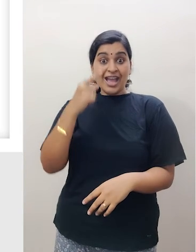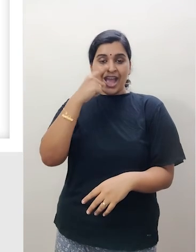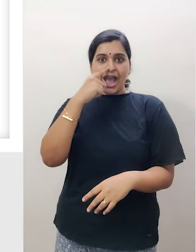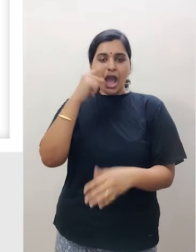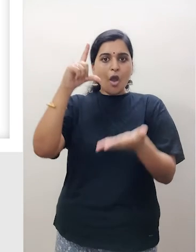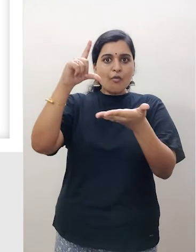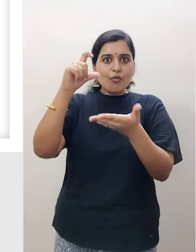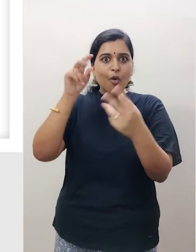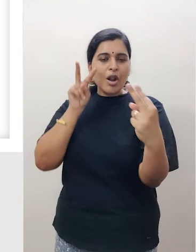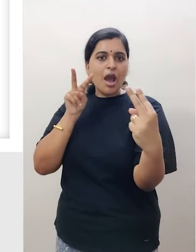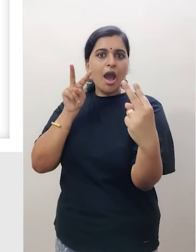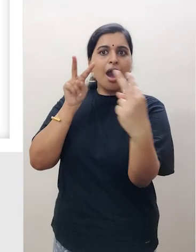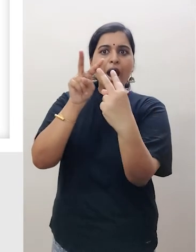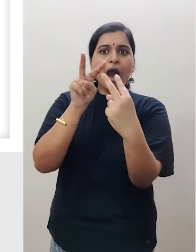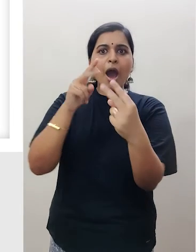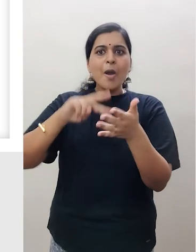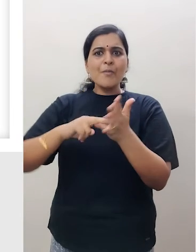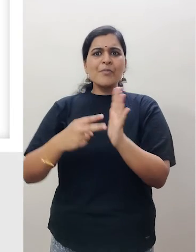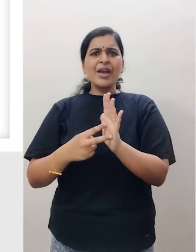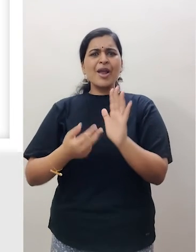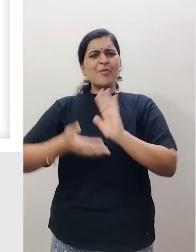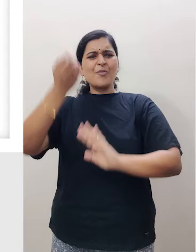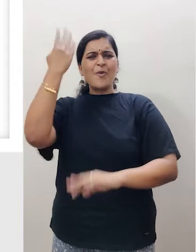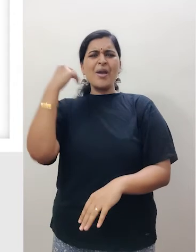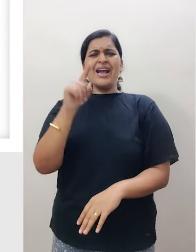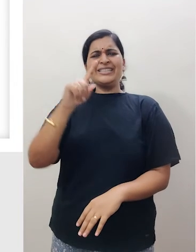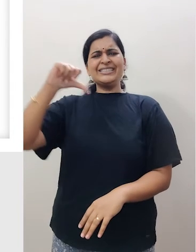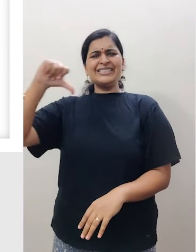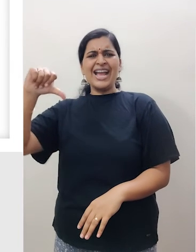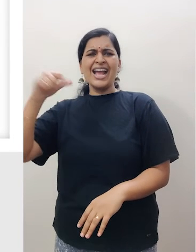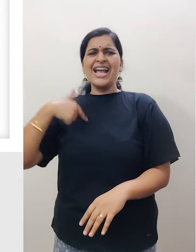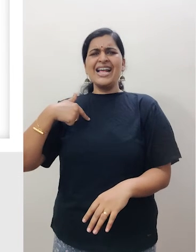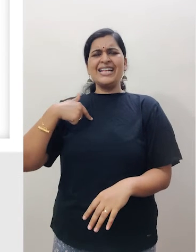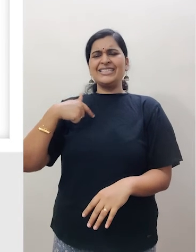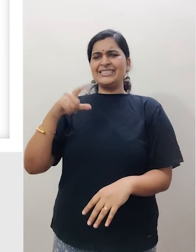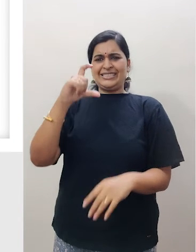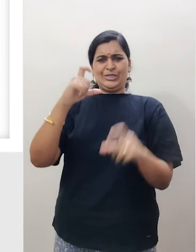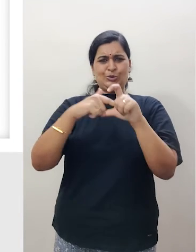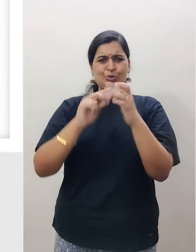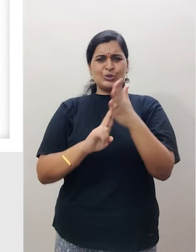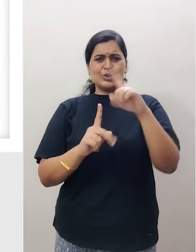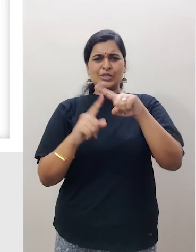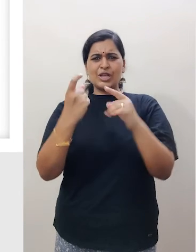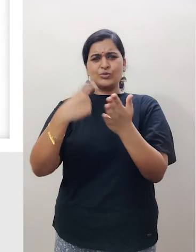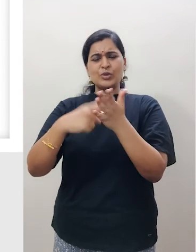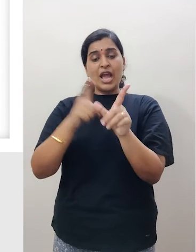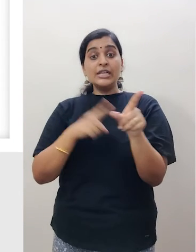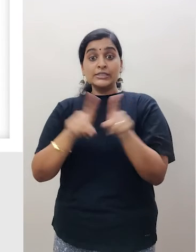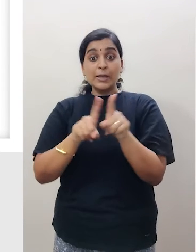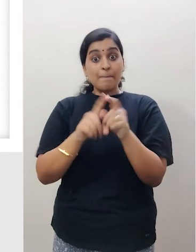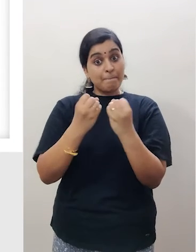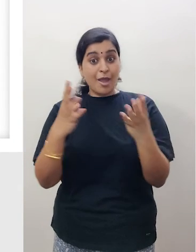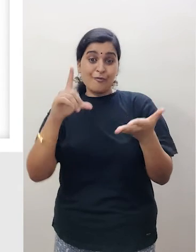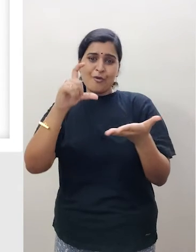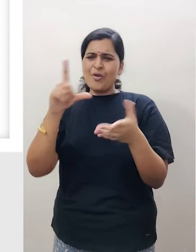been reminiscent of the People of India series from the 19th century. But since they're looking away, they're not objectified in quite the same